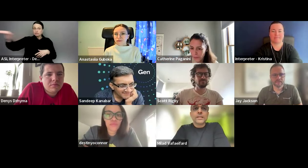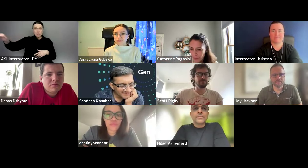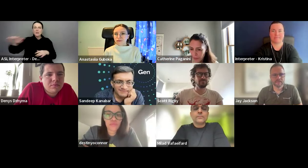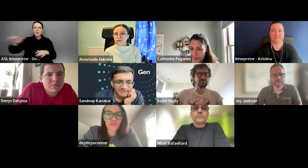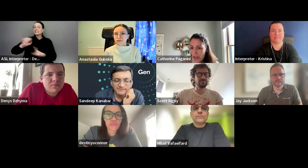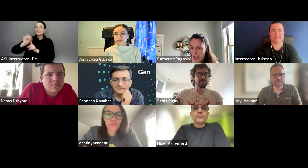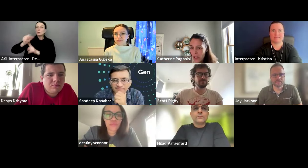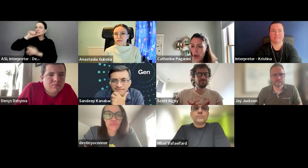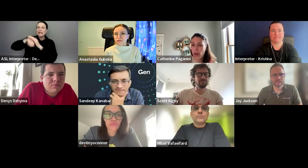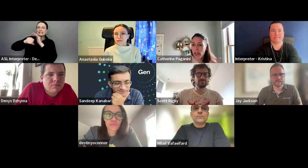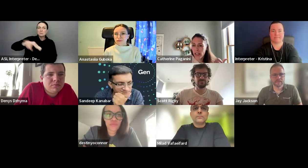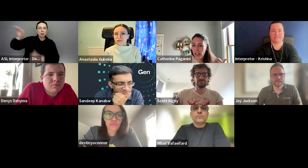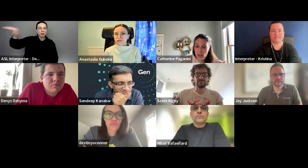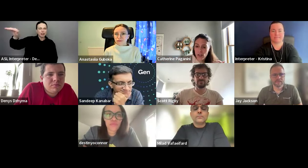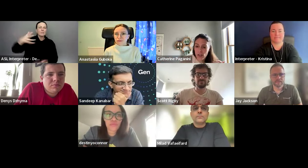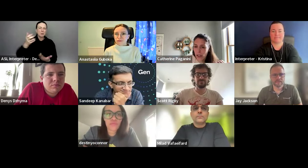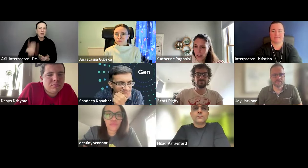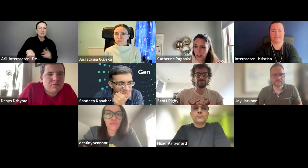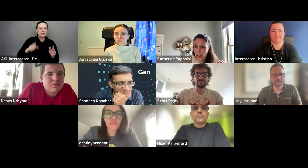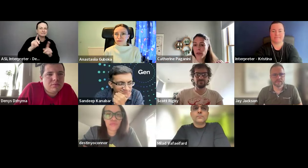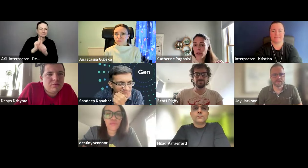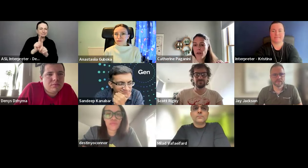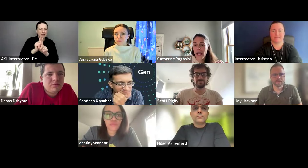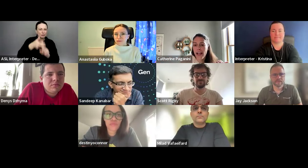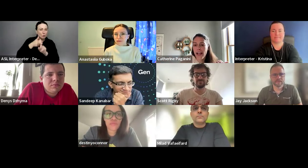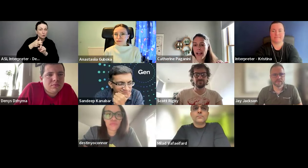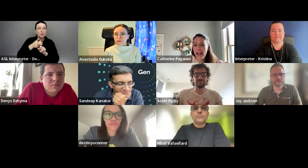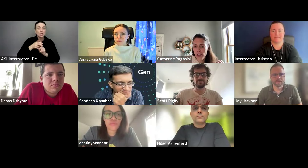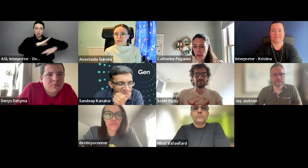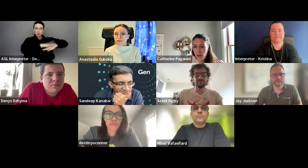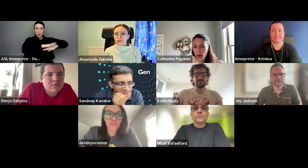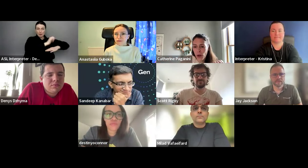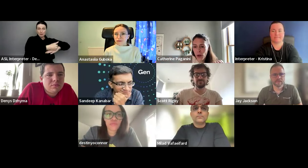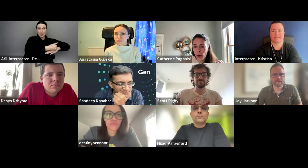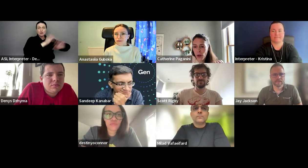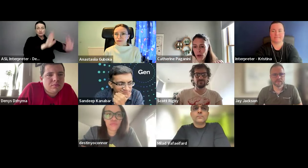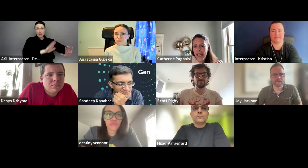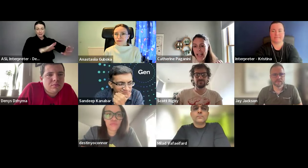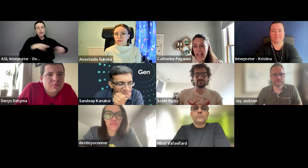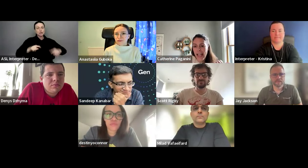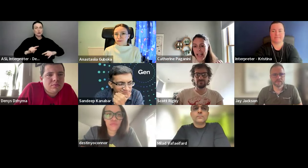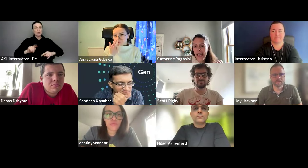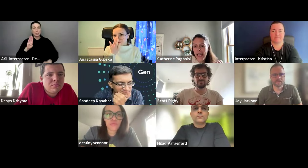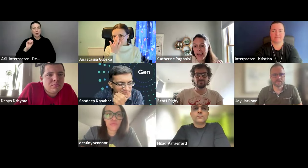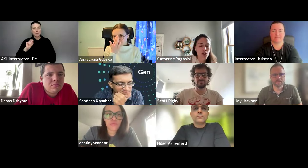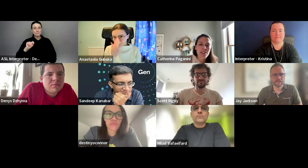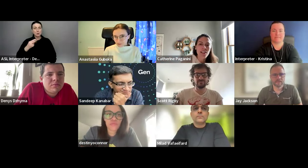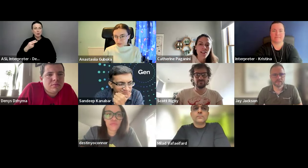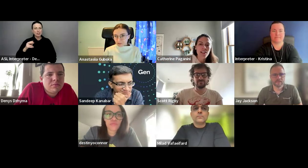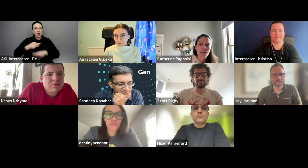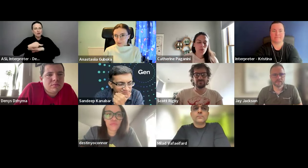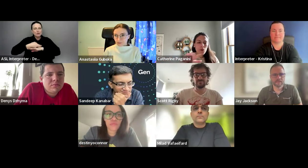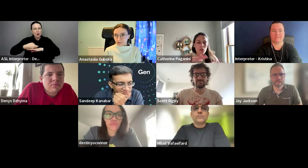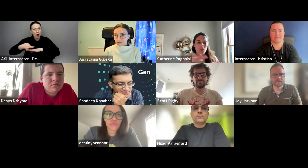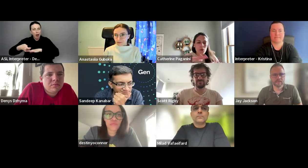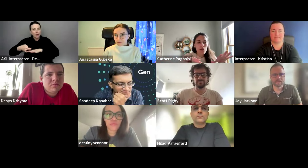is not accessible and so on. So kiosk will be great. We also have, during the booth crawl, a sign language